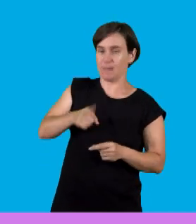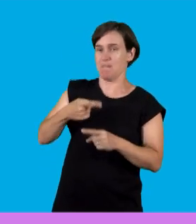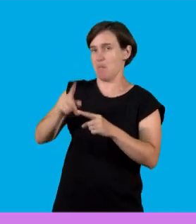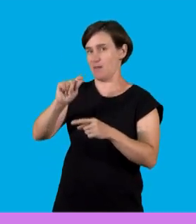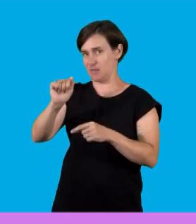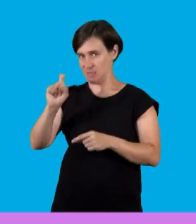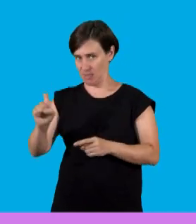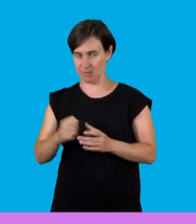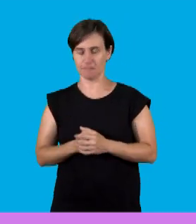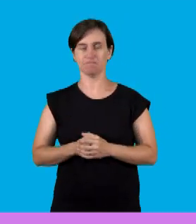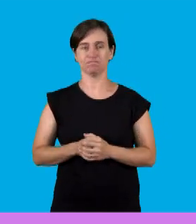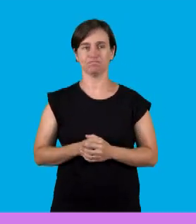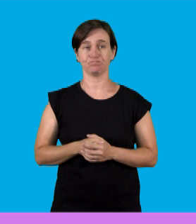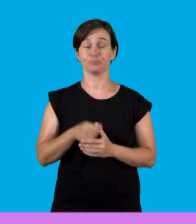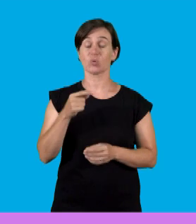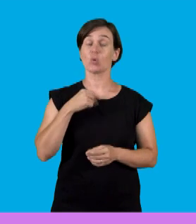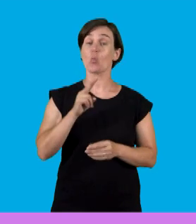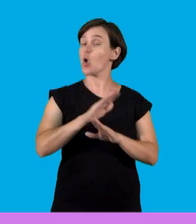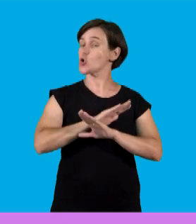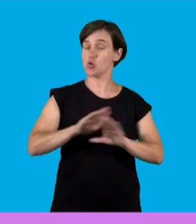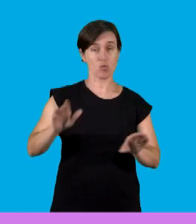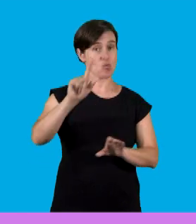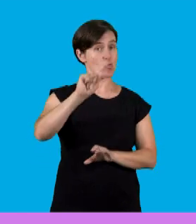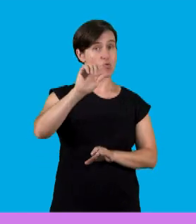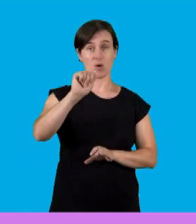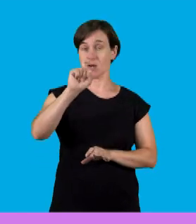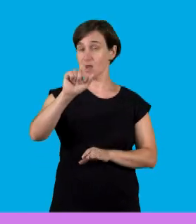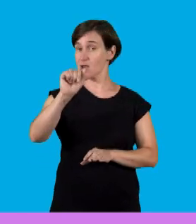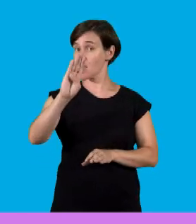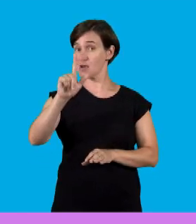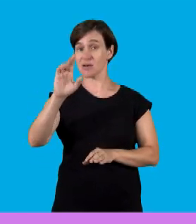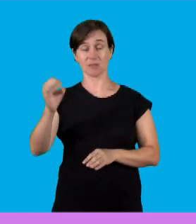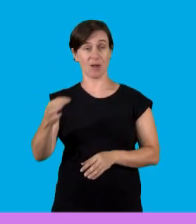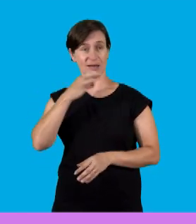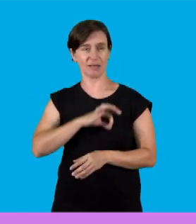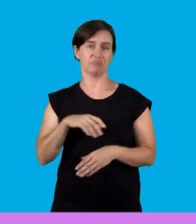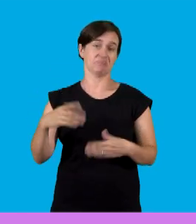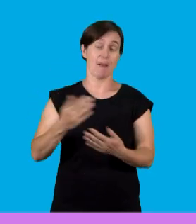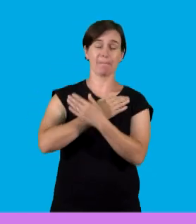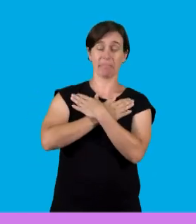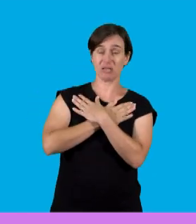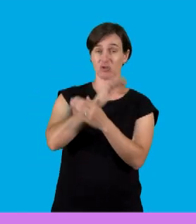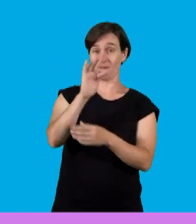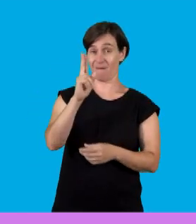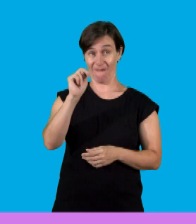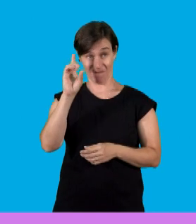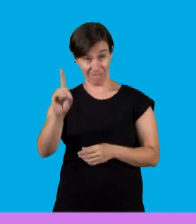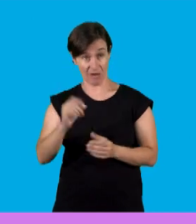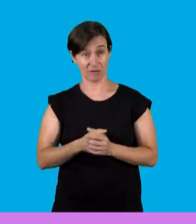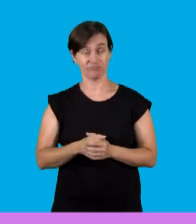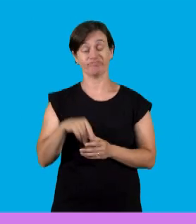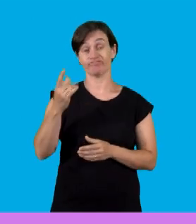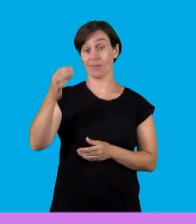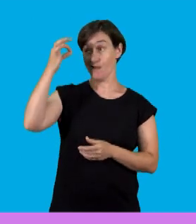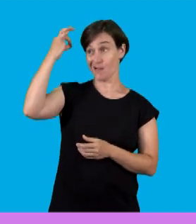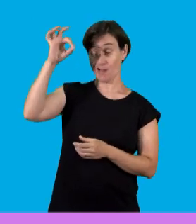income. Then we've looked at non-taxable deductions. And we've looked firstly at your pension fund. Here we said that